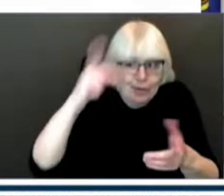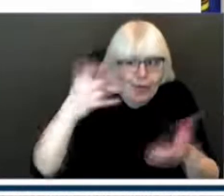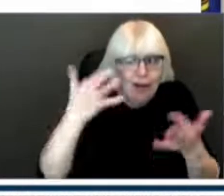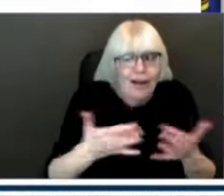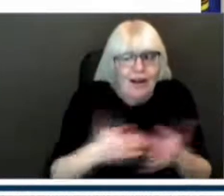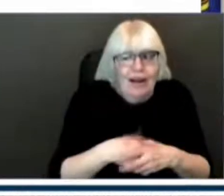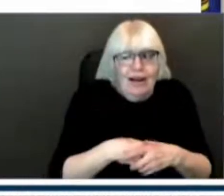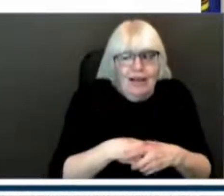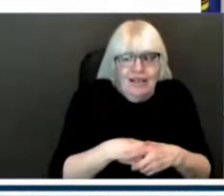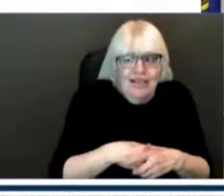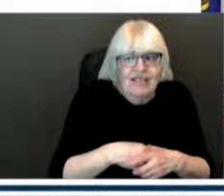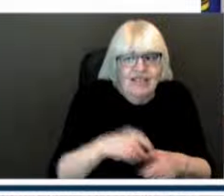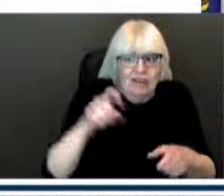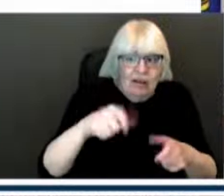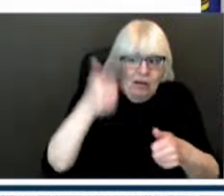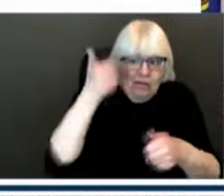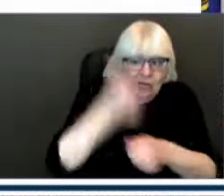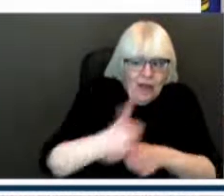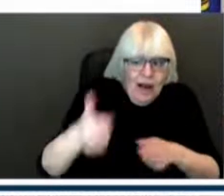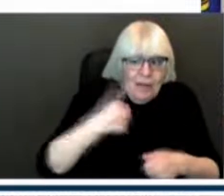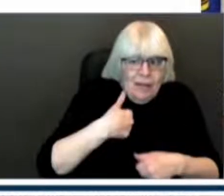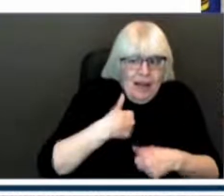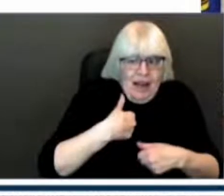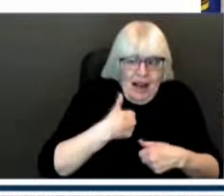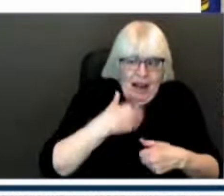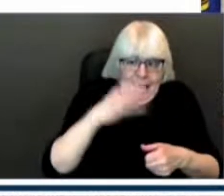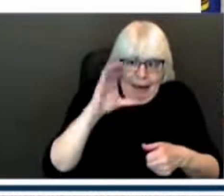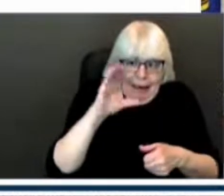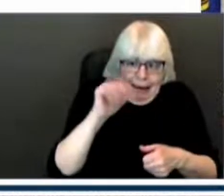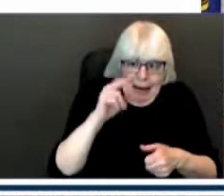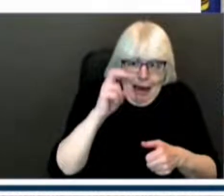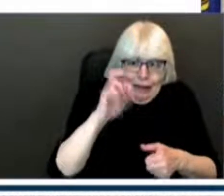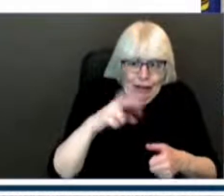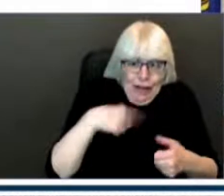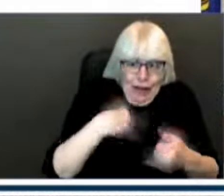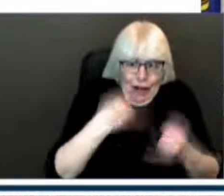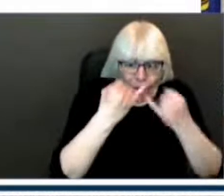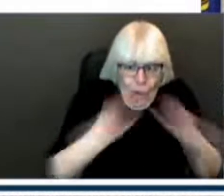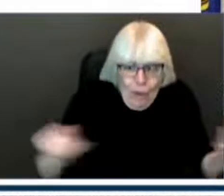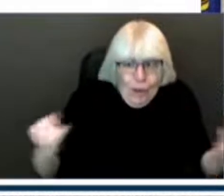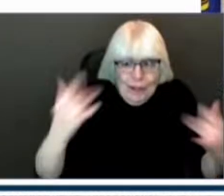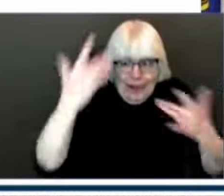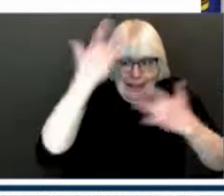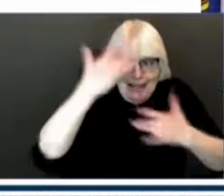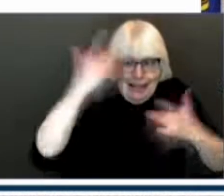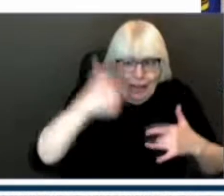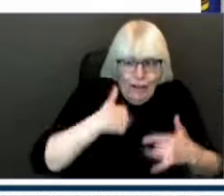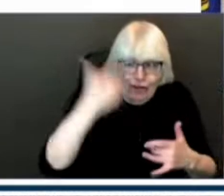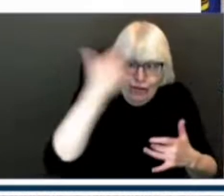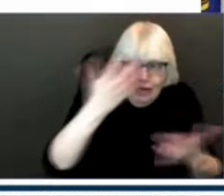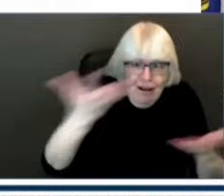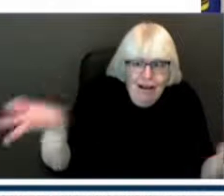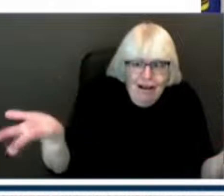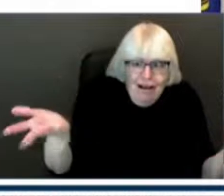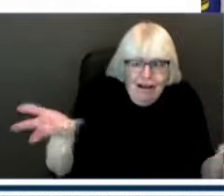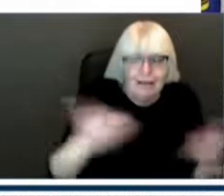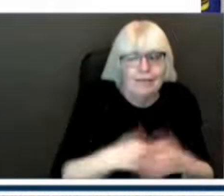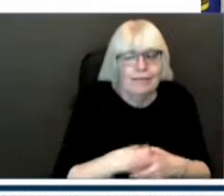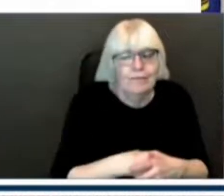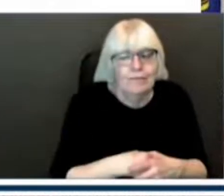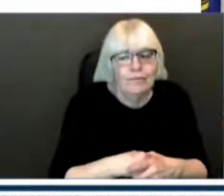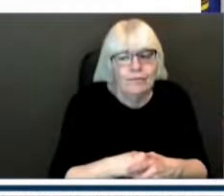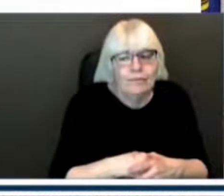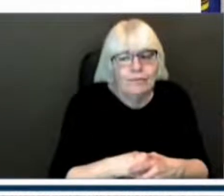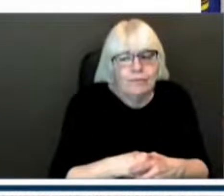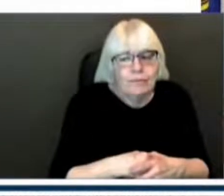cancer patients and other people with other serious illness? So my understanding is that our cancer care program and other